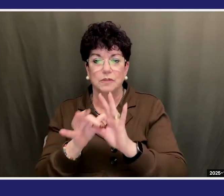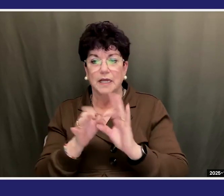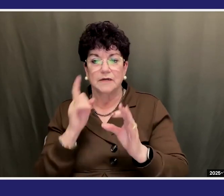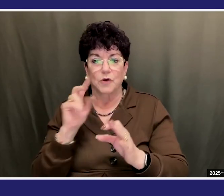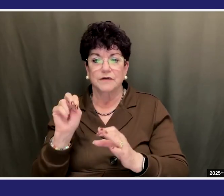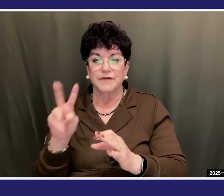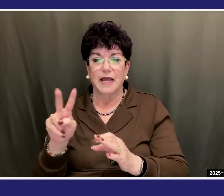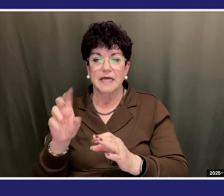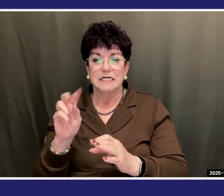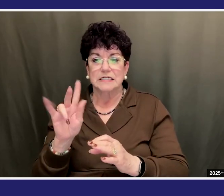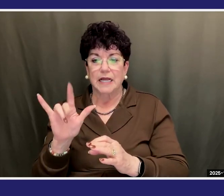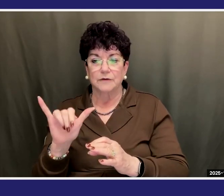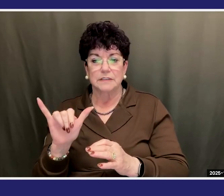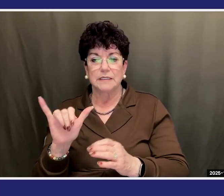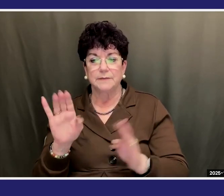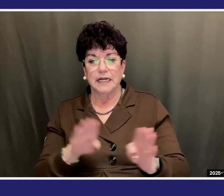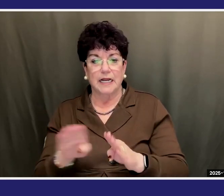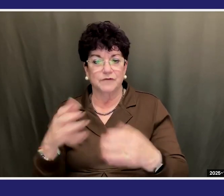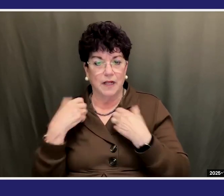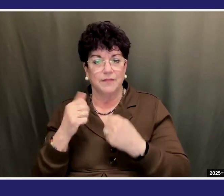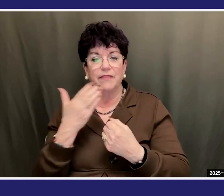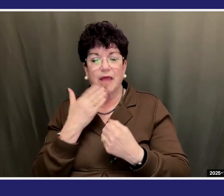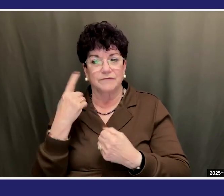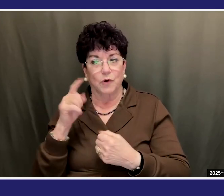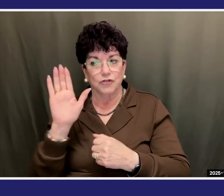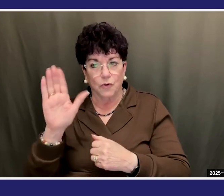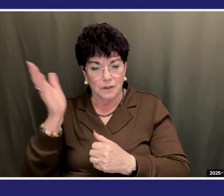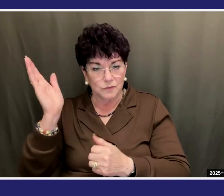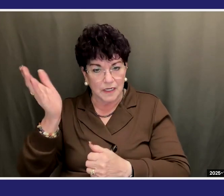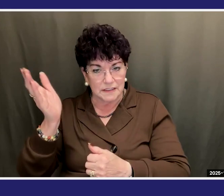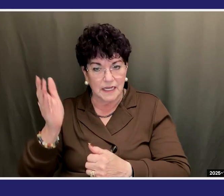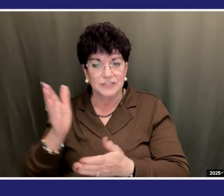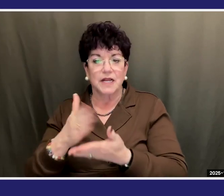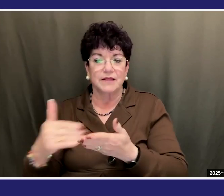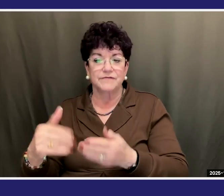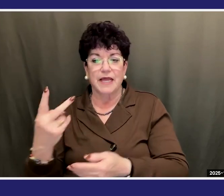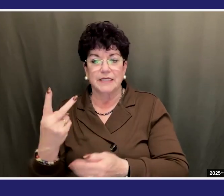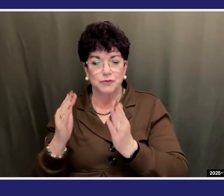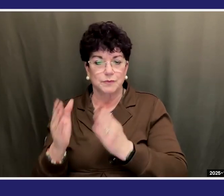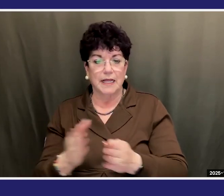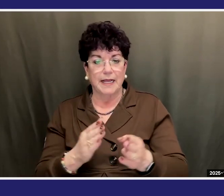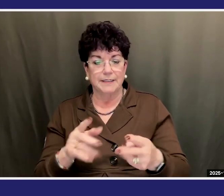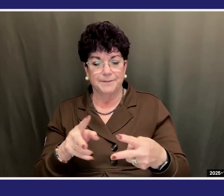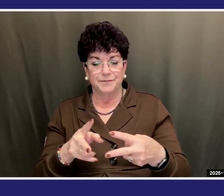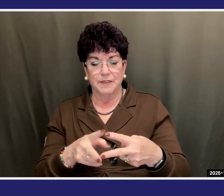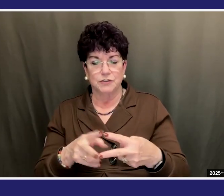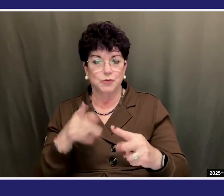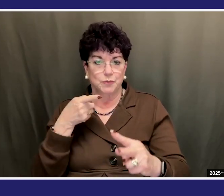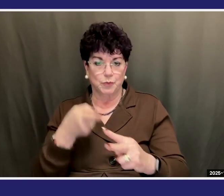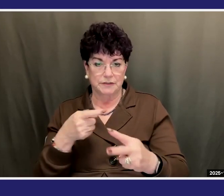for your presentation and clarity as to the Phase 2 plan. I have two major